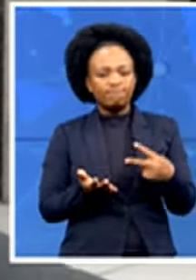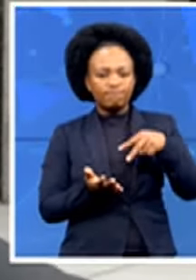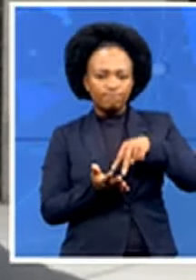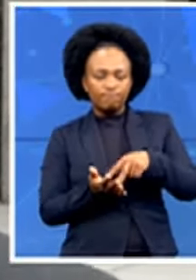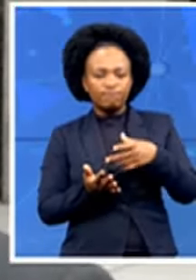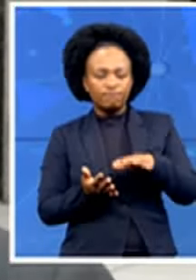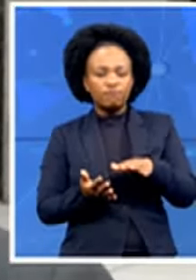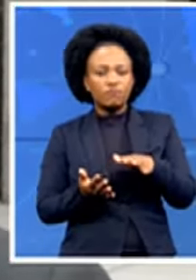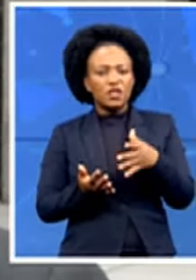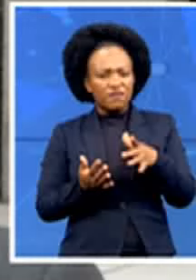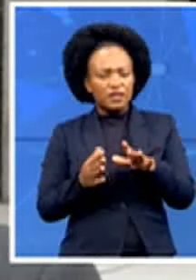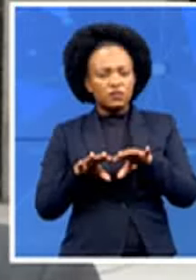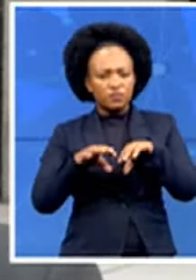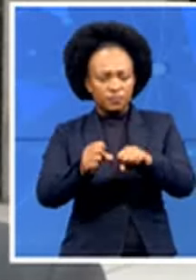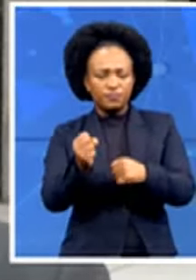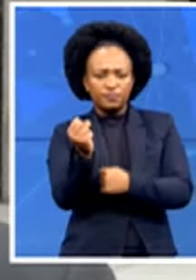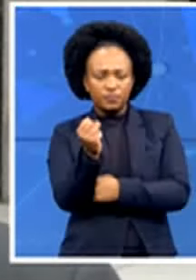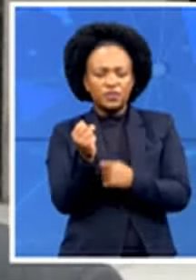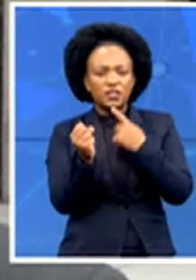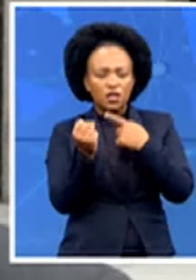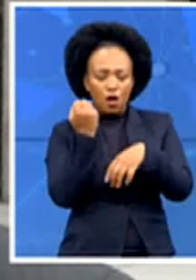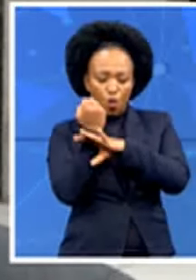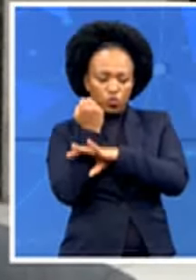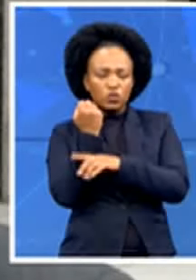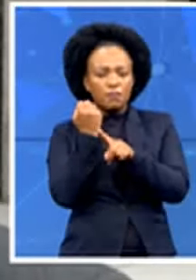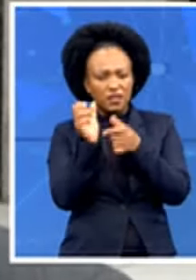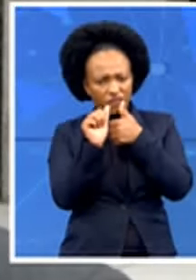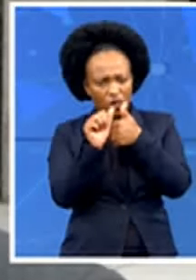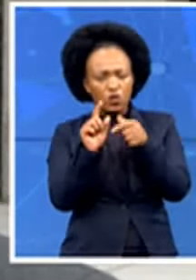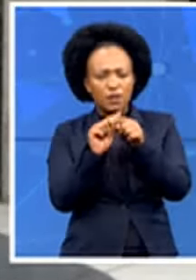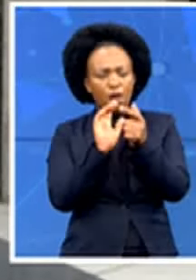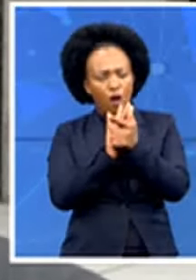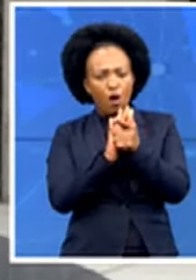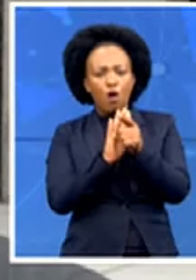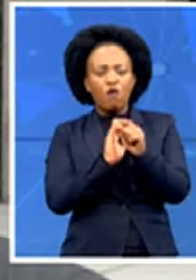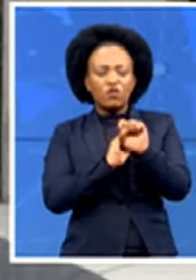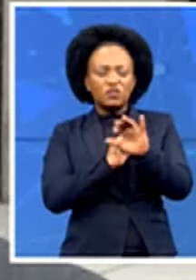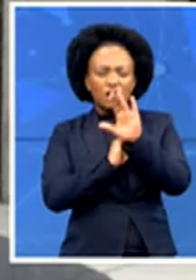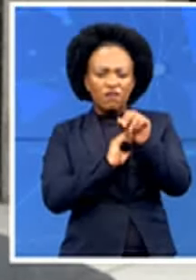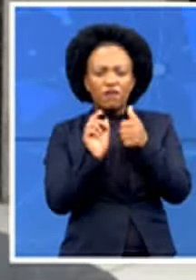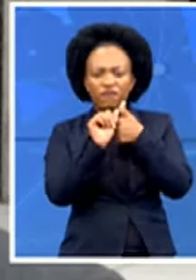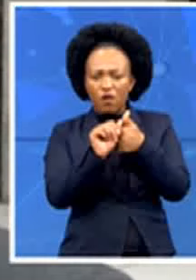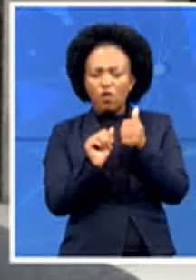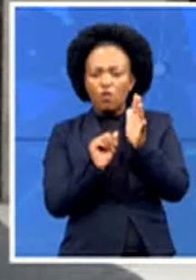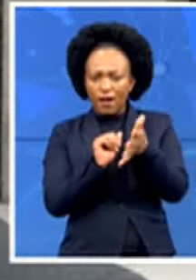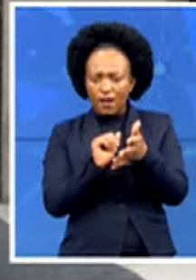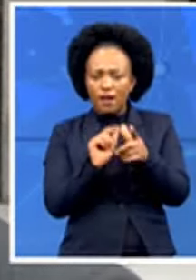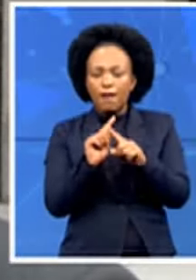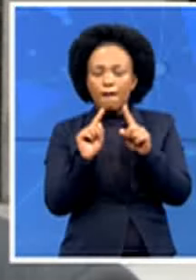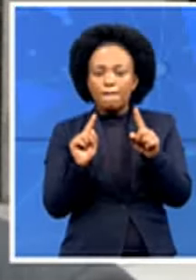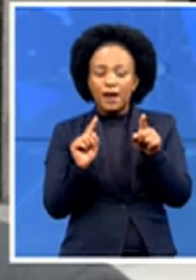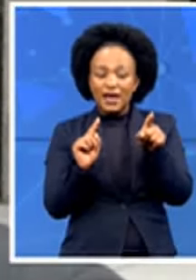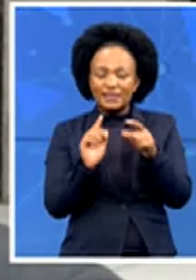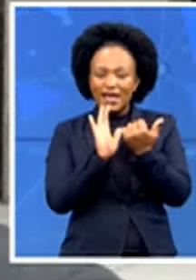uphold the Constitution and all other law of the Republic. The Commissions, the Correctional Services Act and regulations are laws of the